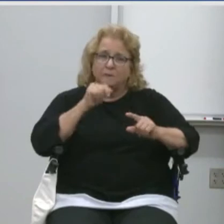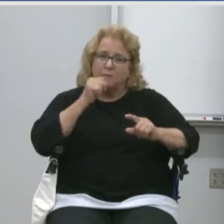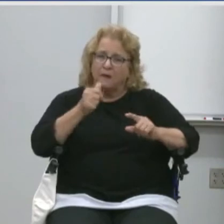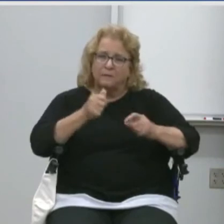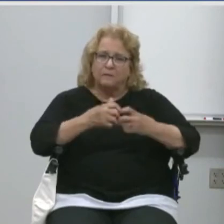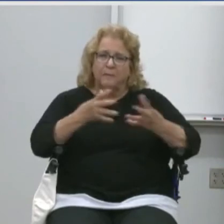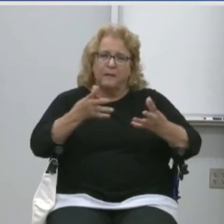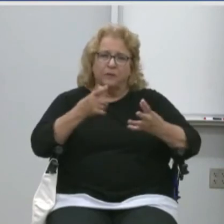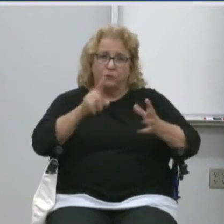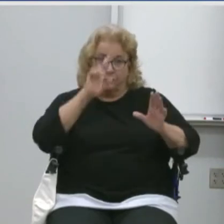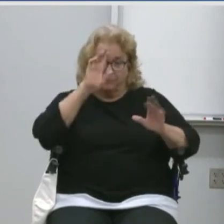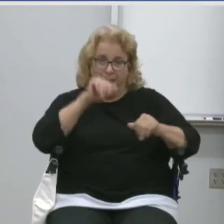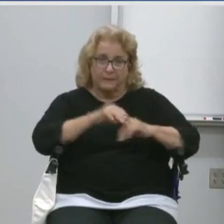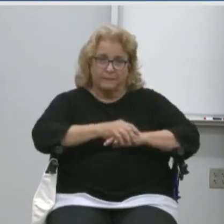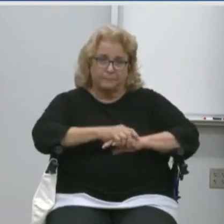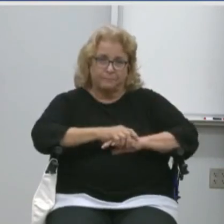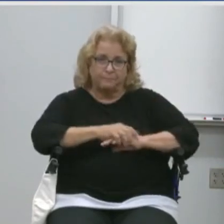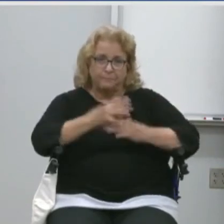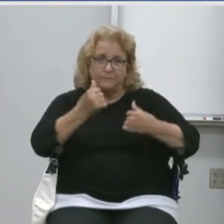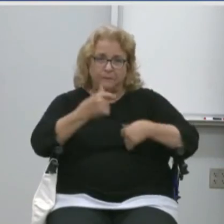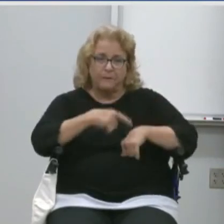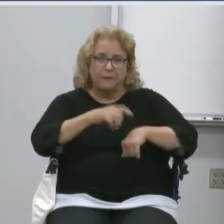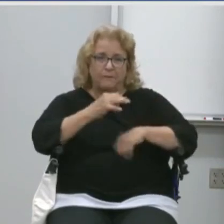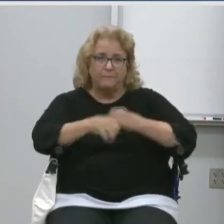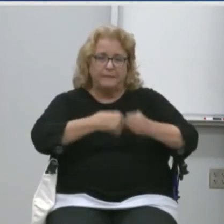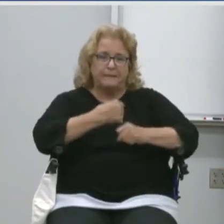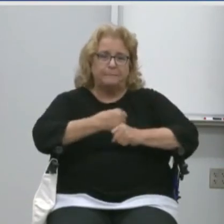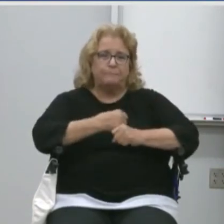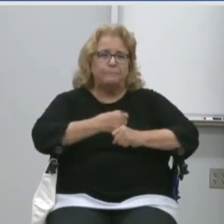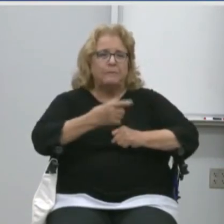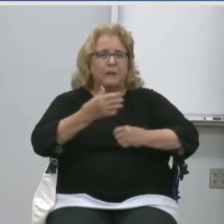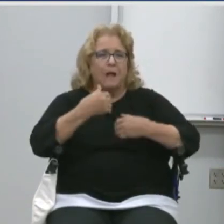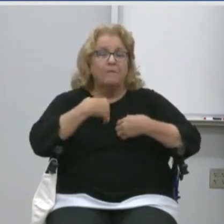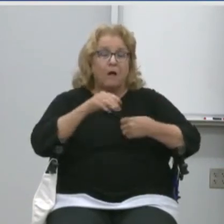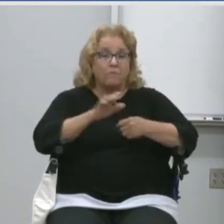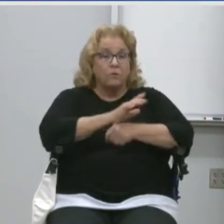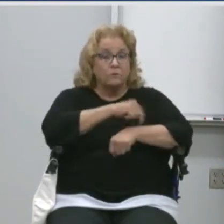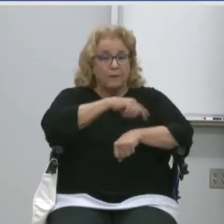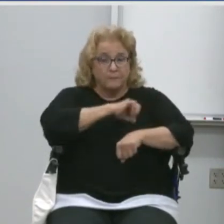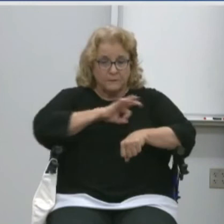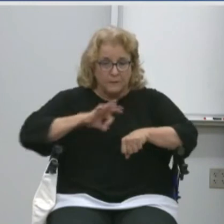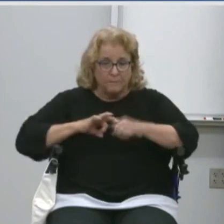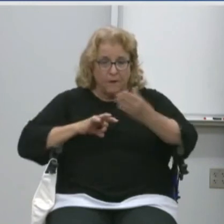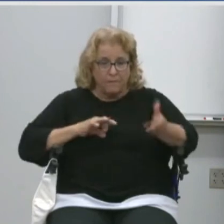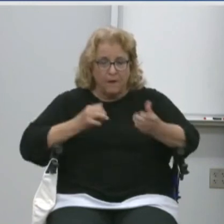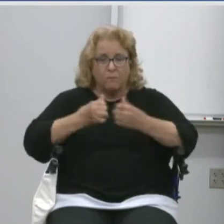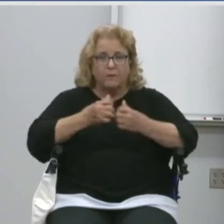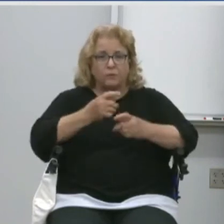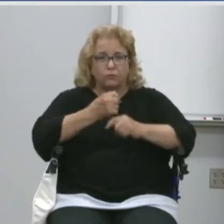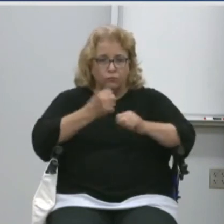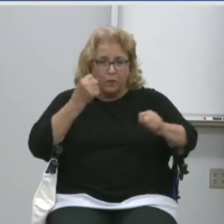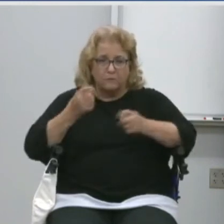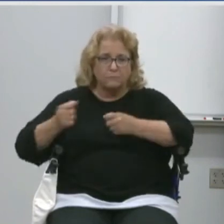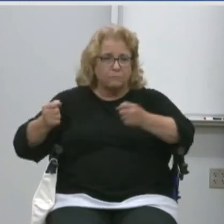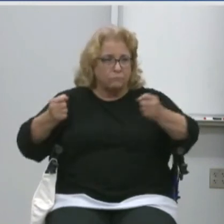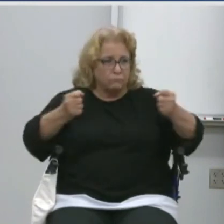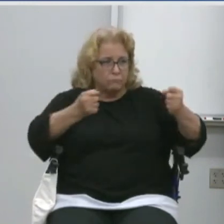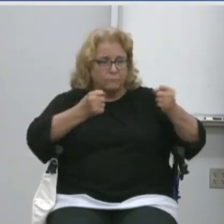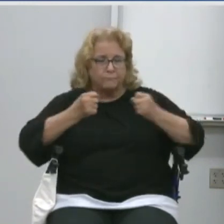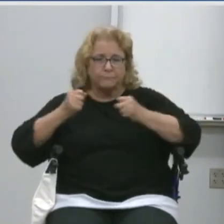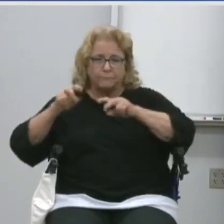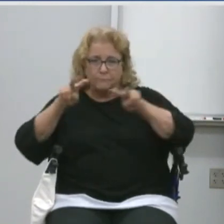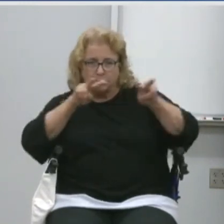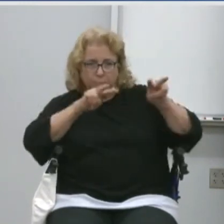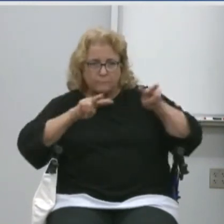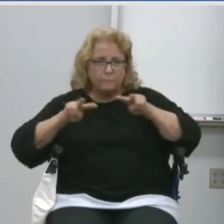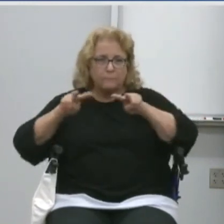normally expect at this time of year. We will have our full-time staff out there, obviously, with the trucks and everything, and they will be patrolling and